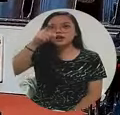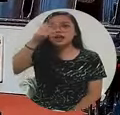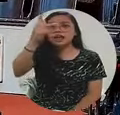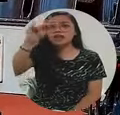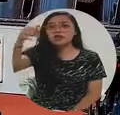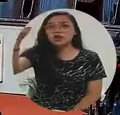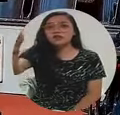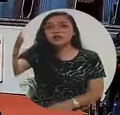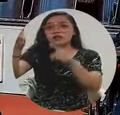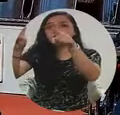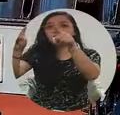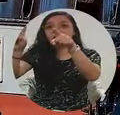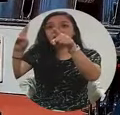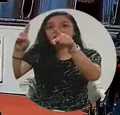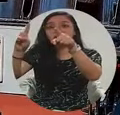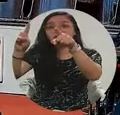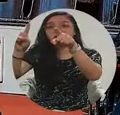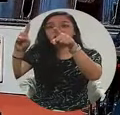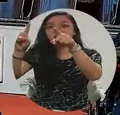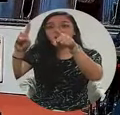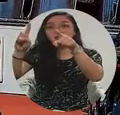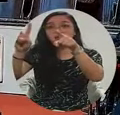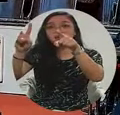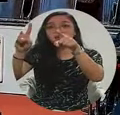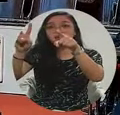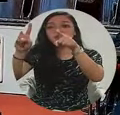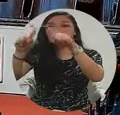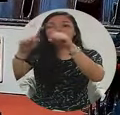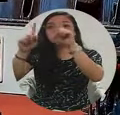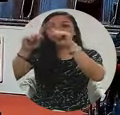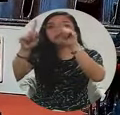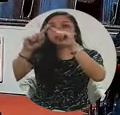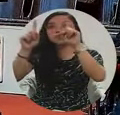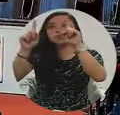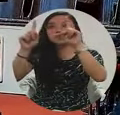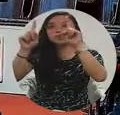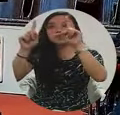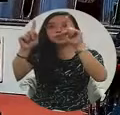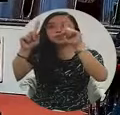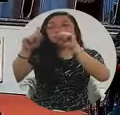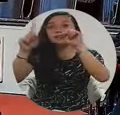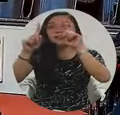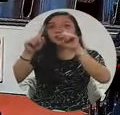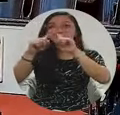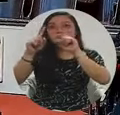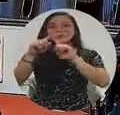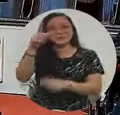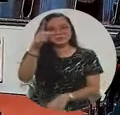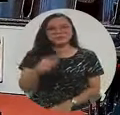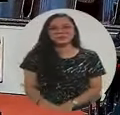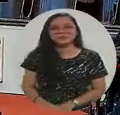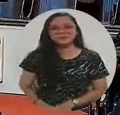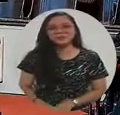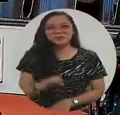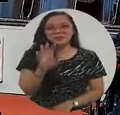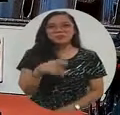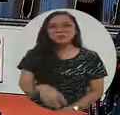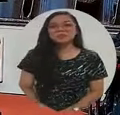Sometimes we memorize a verse, we memorize a portion of the Bible, but then our interpretation is different.